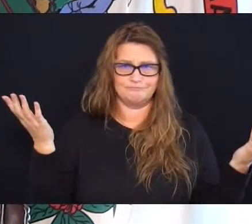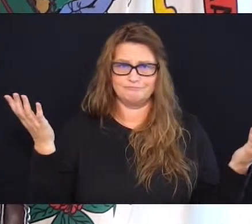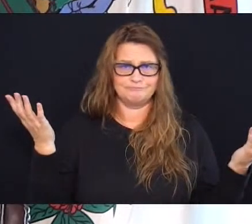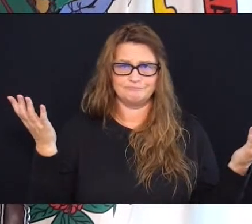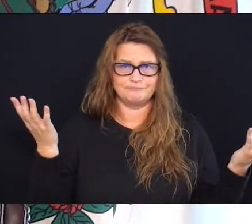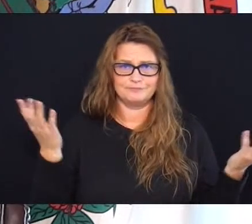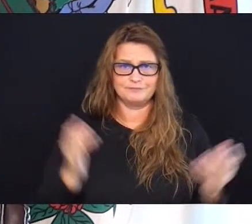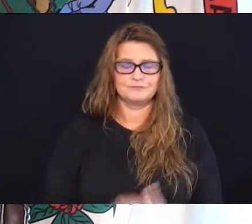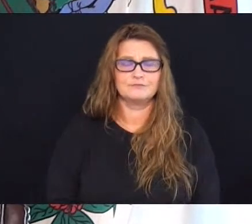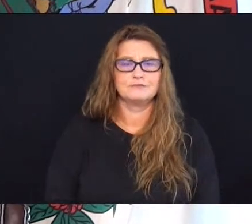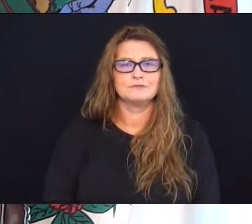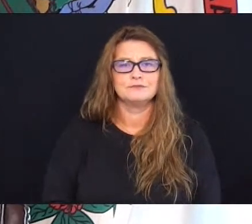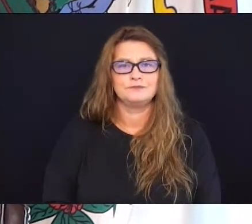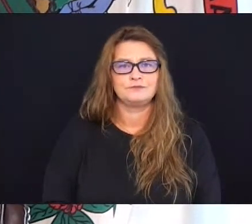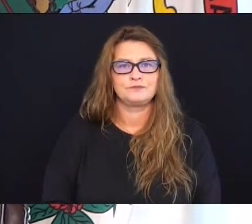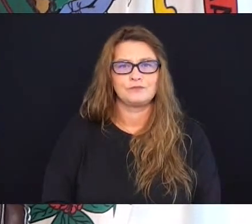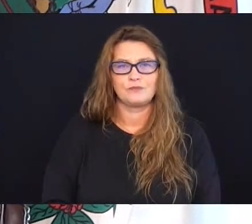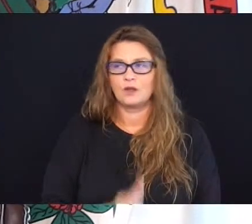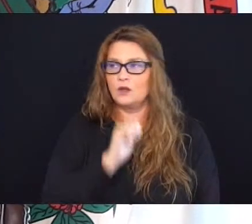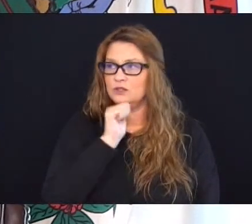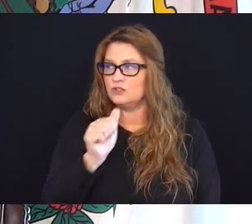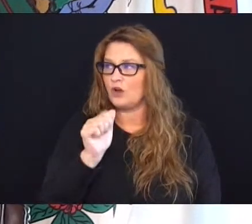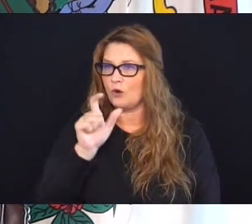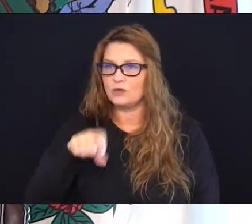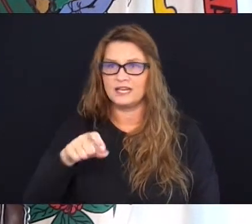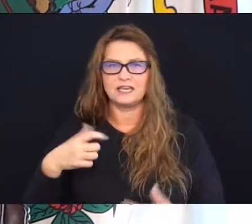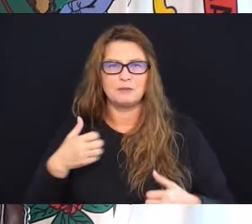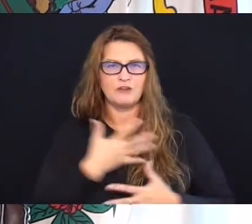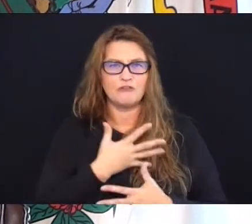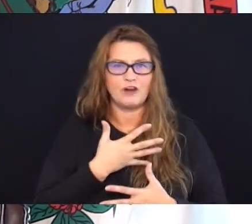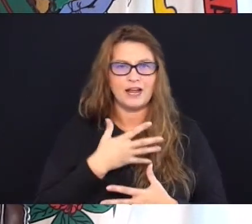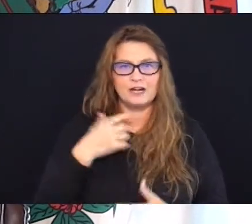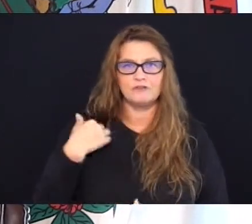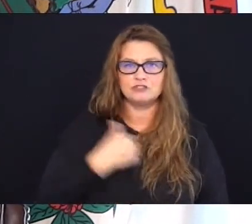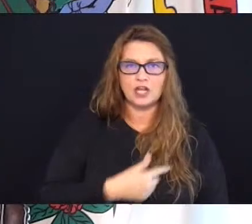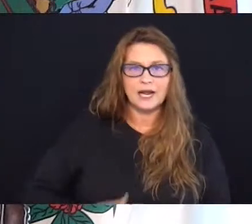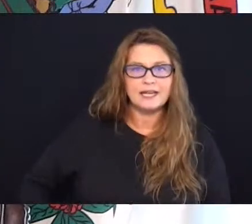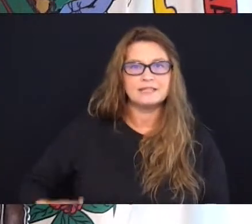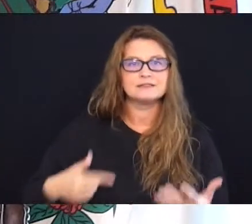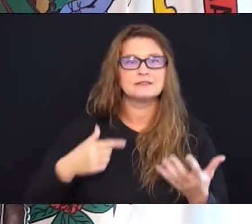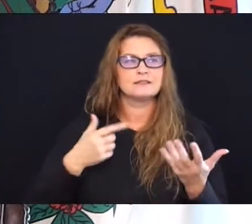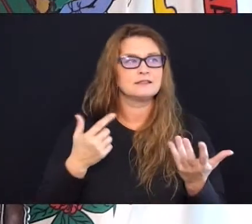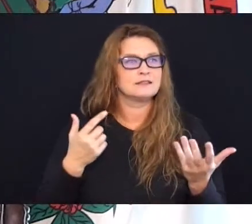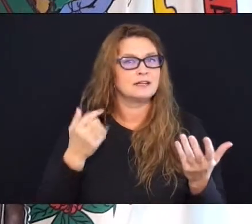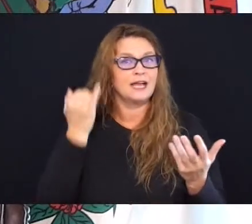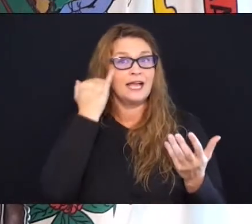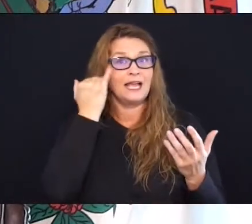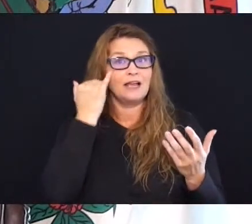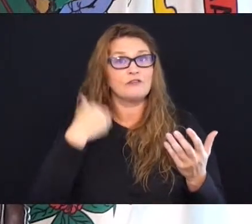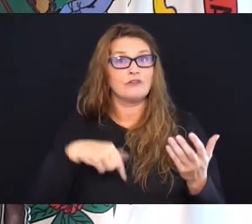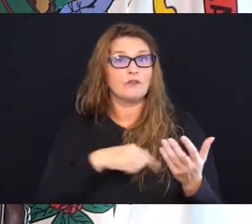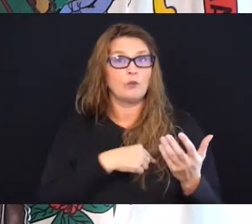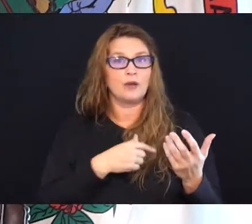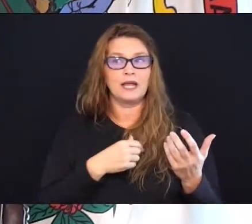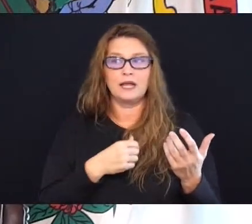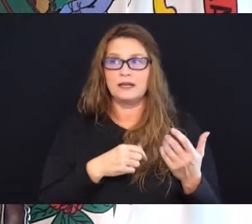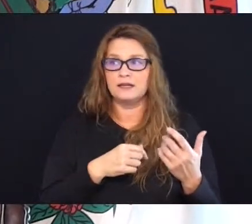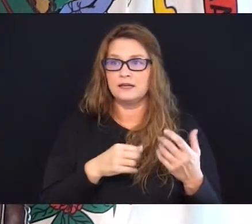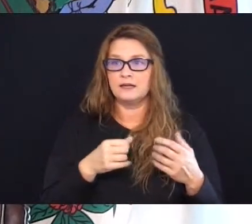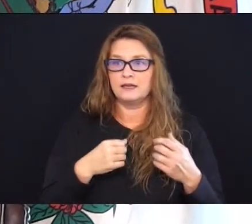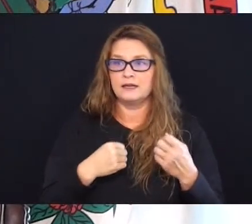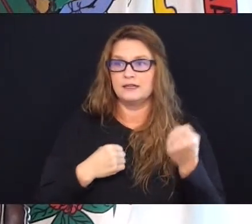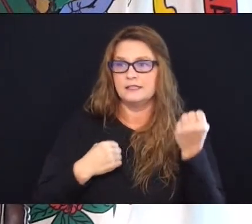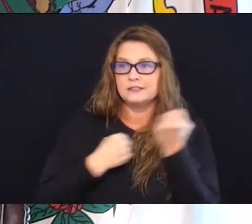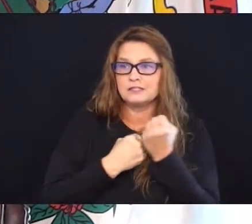just all there is to it. We don't need to be afraid of the Chinese. We don't need to be afraid of if we enforced our borders, you know, on the